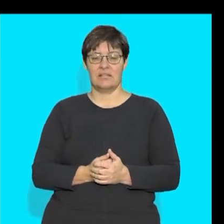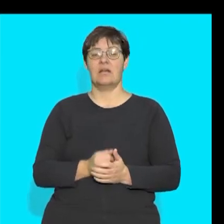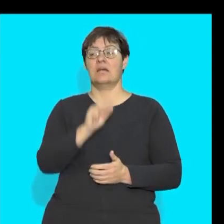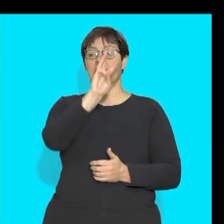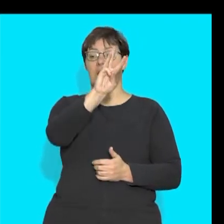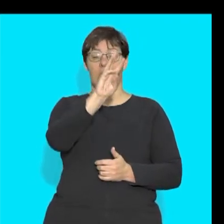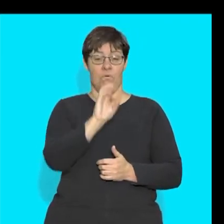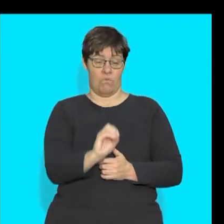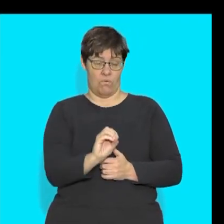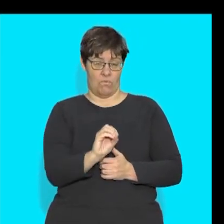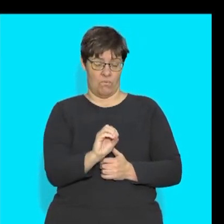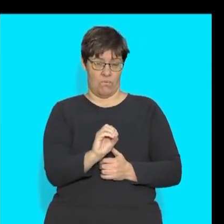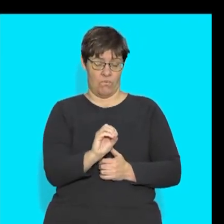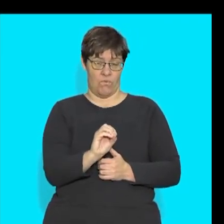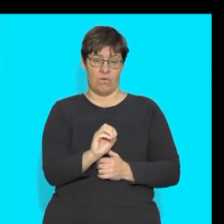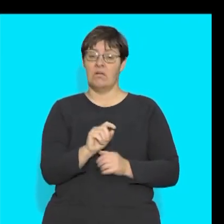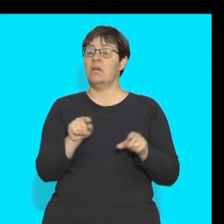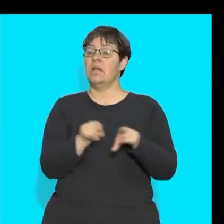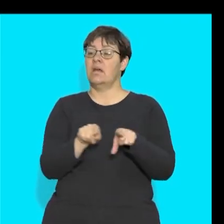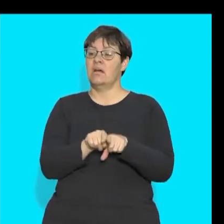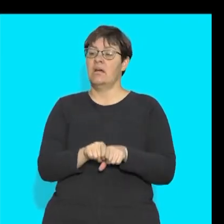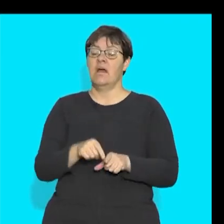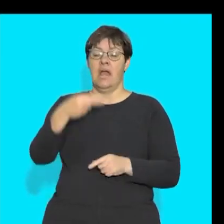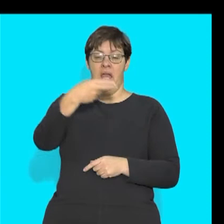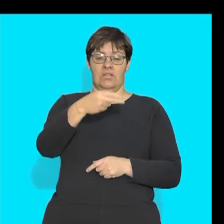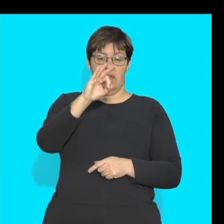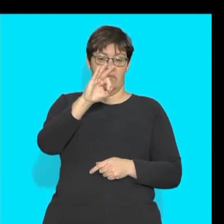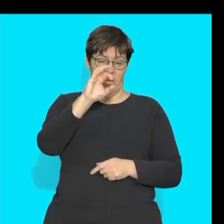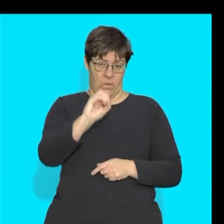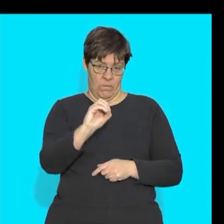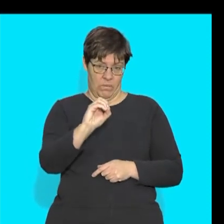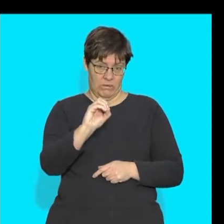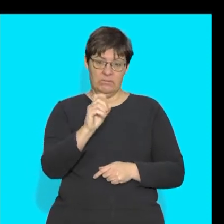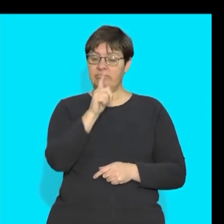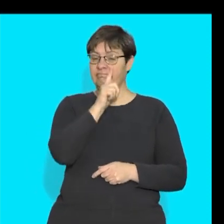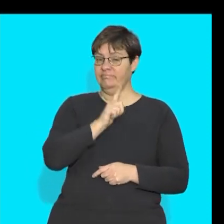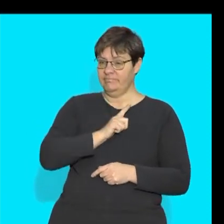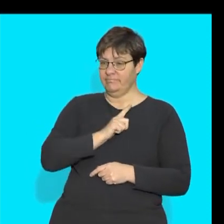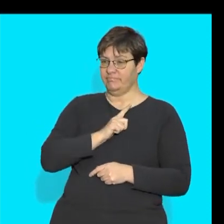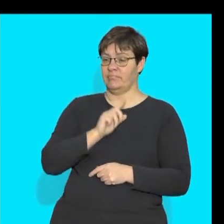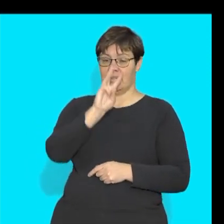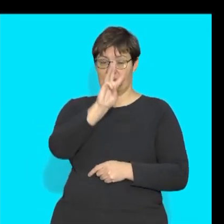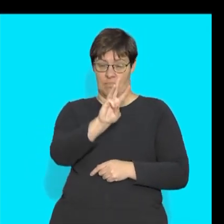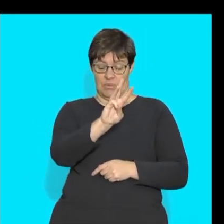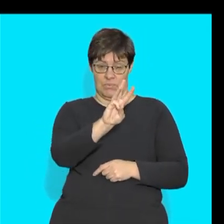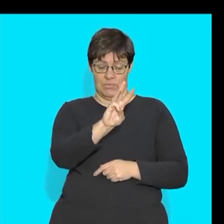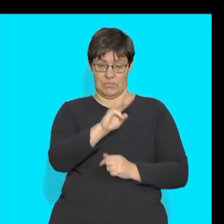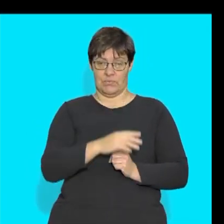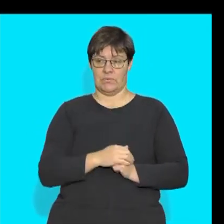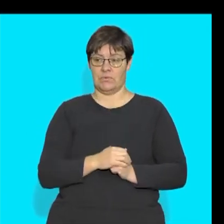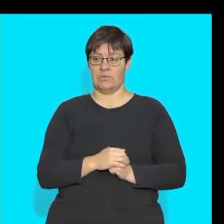function is H times FO. They've told me W,